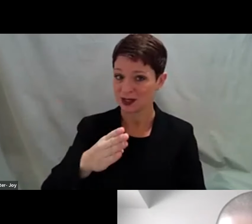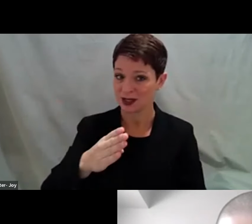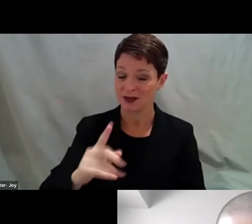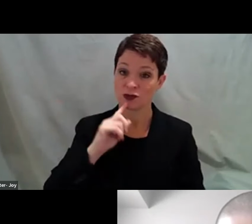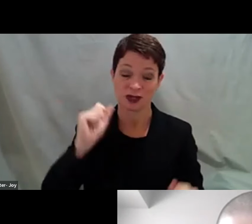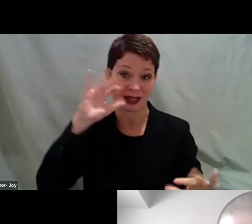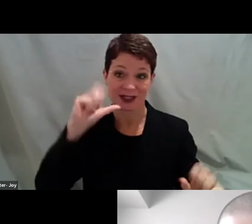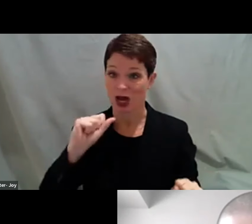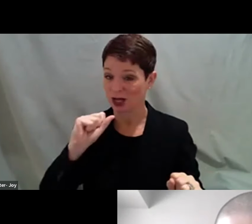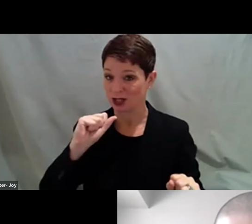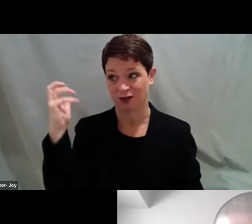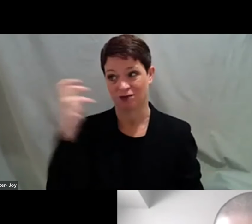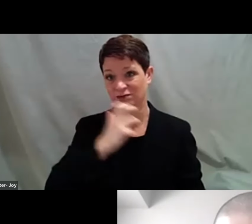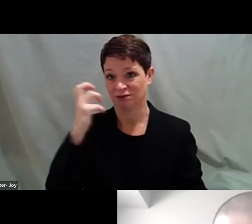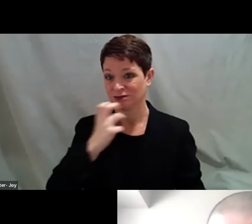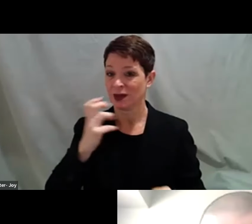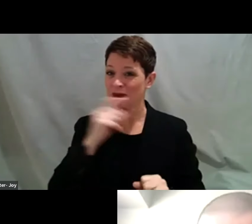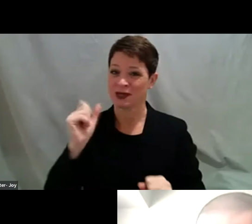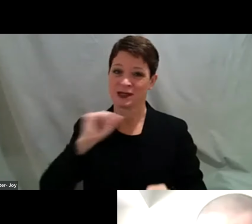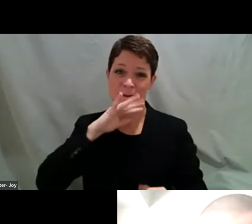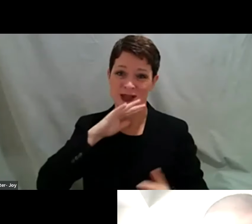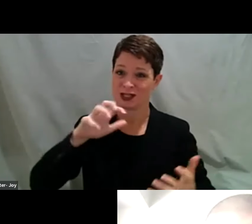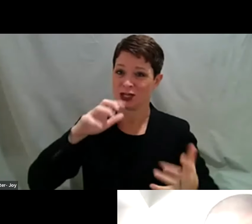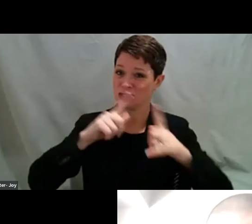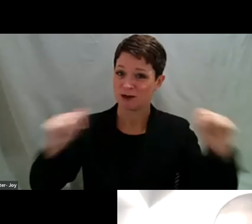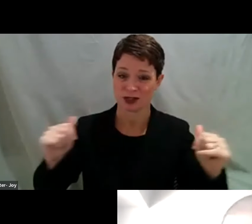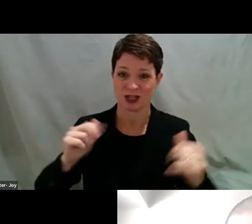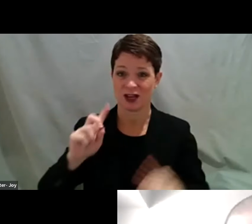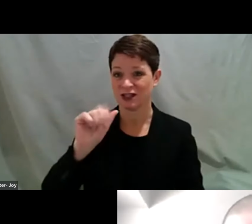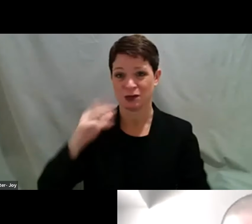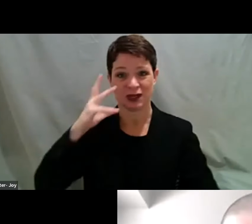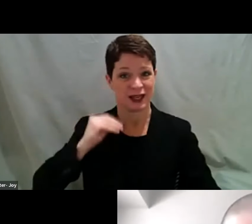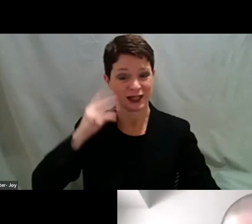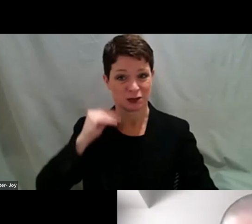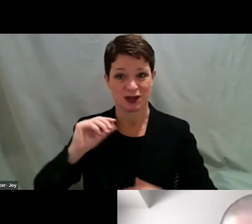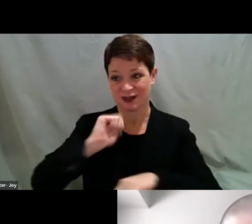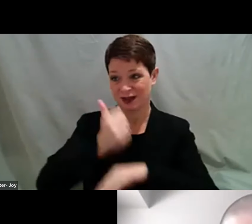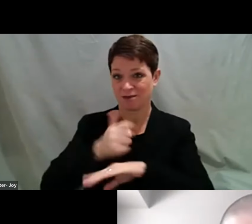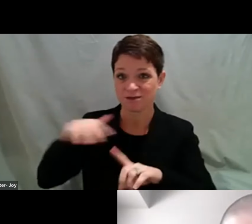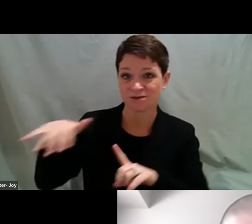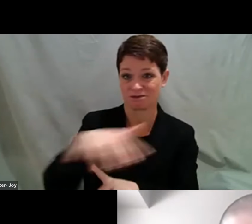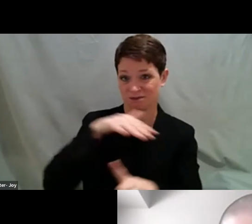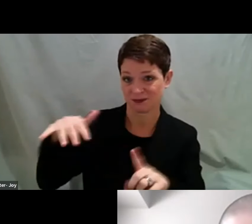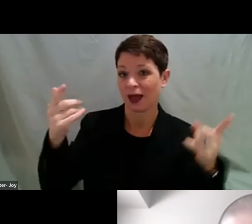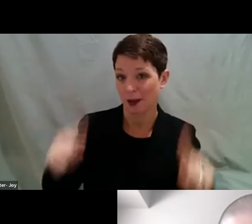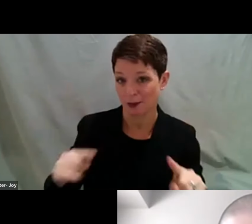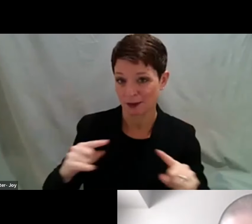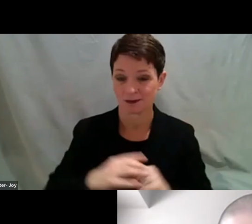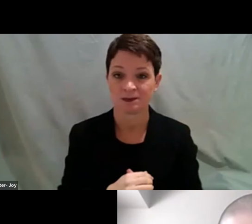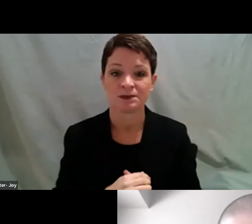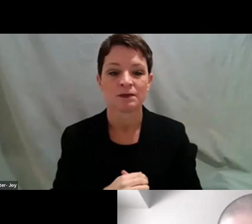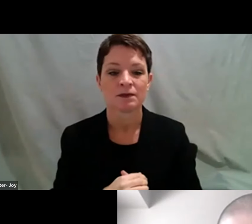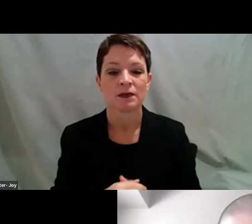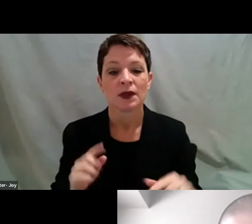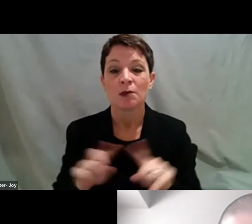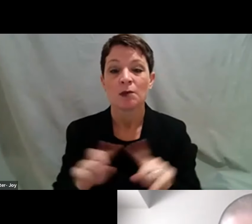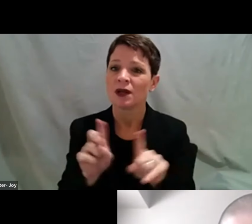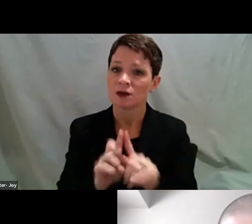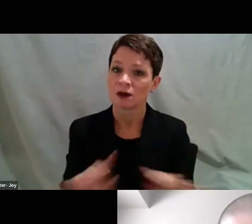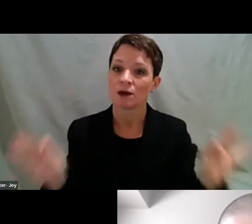astonishing given the vast, messy diversity of disability experiences that exist. But I also think that it is